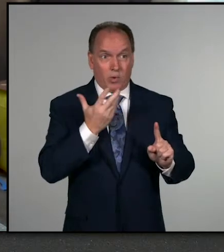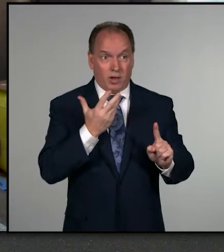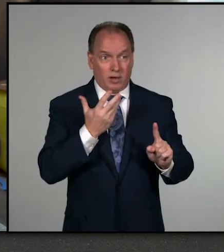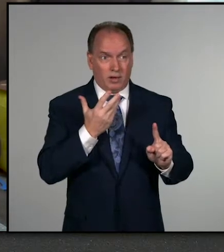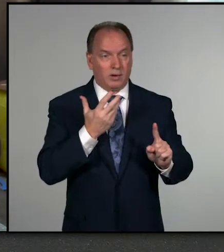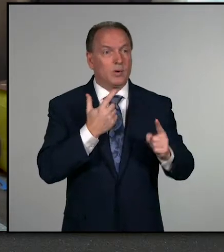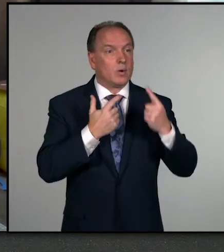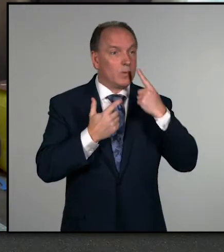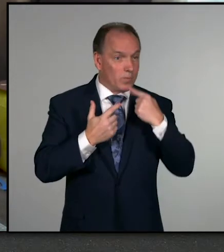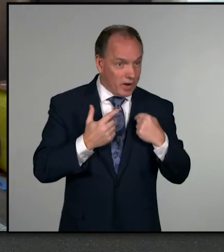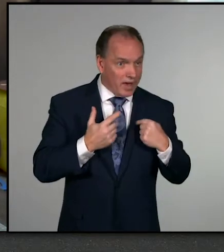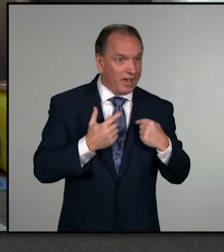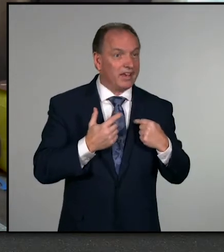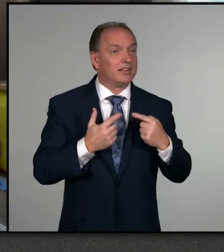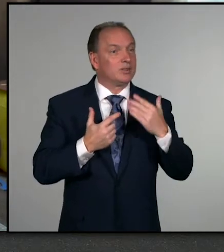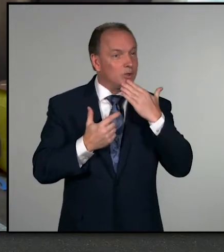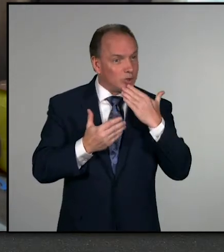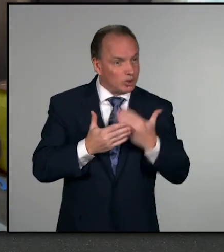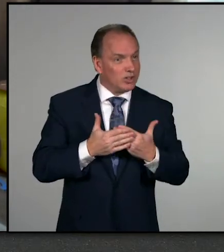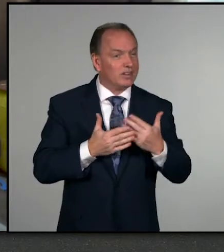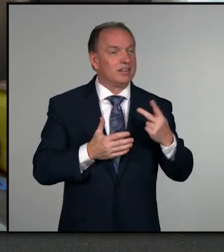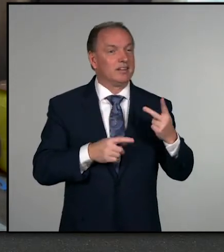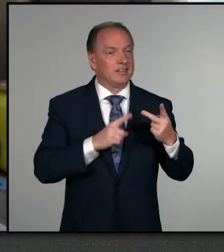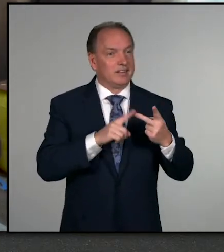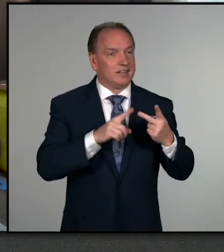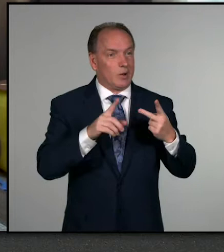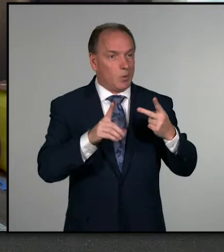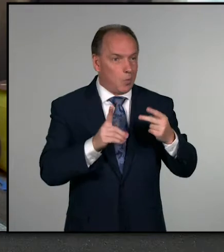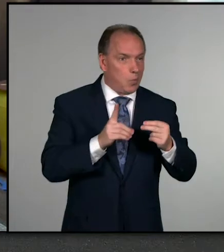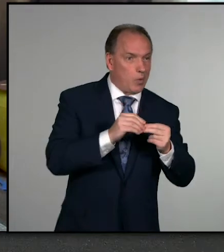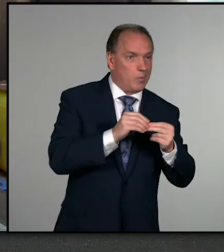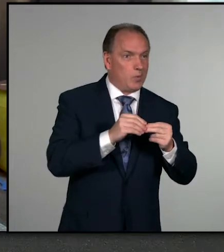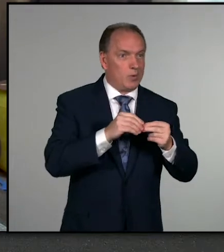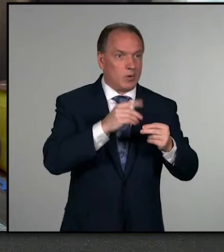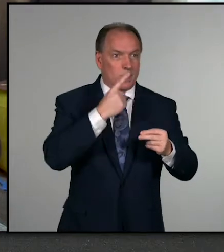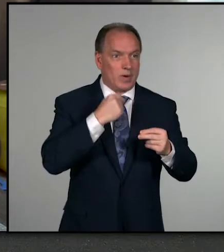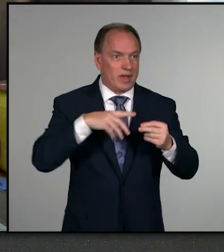this? Red. Good job. I'm going to string another red on.